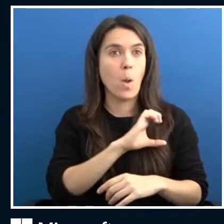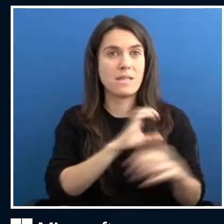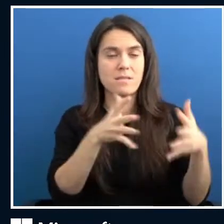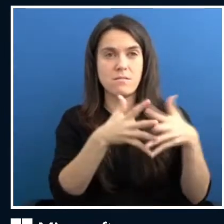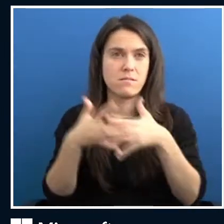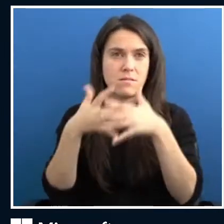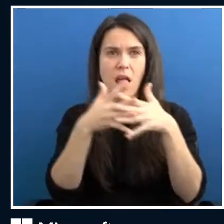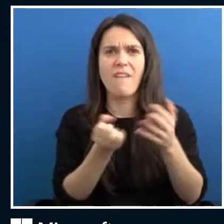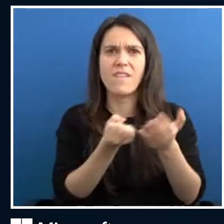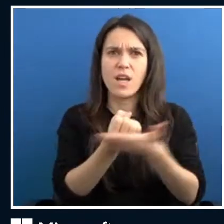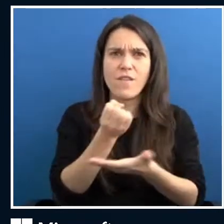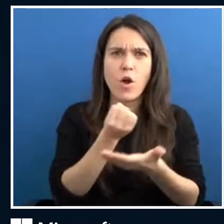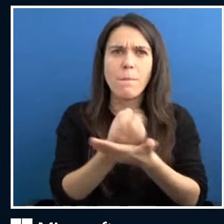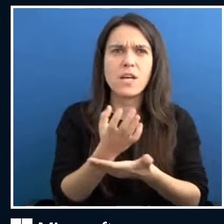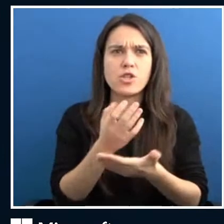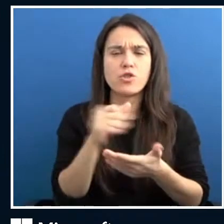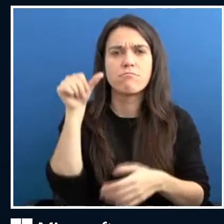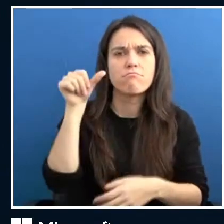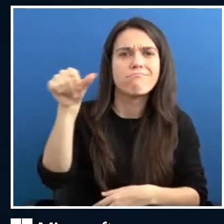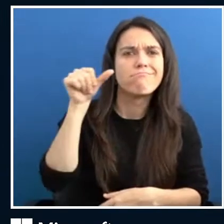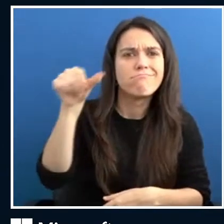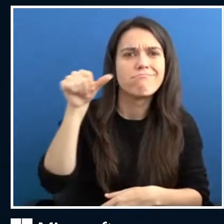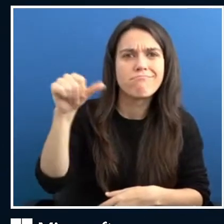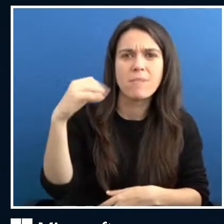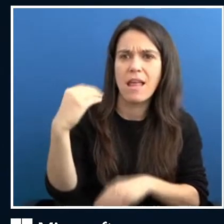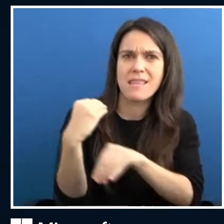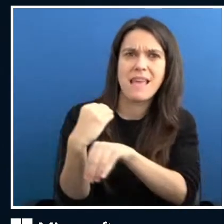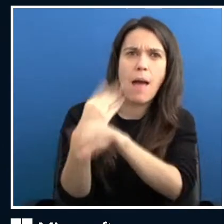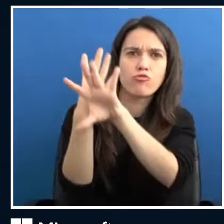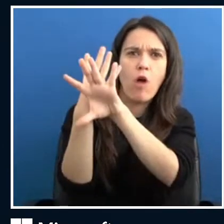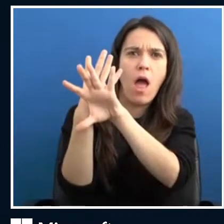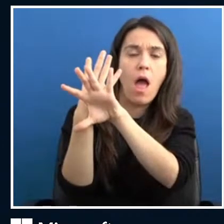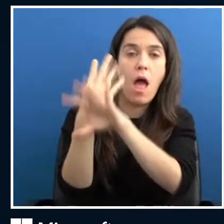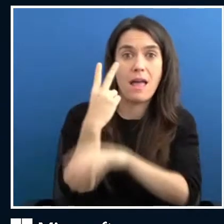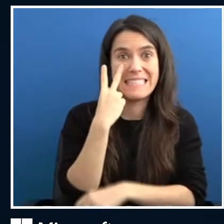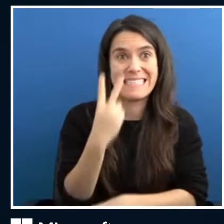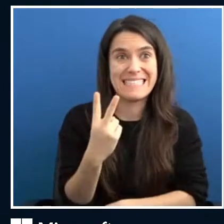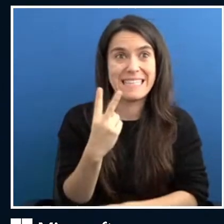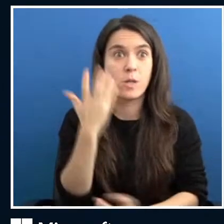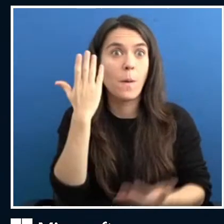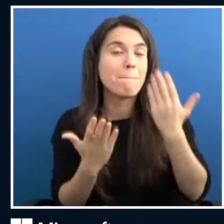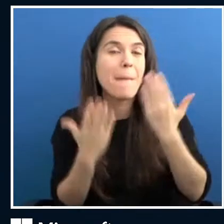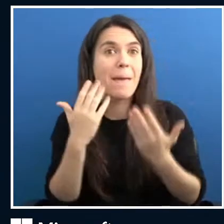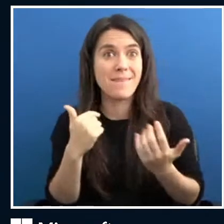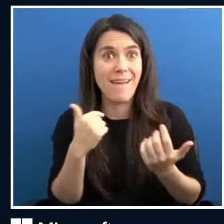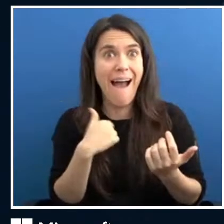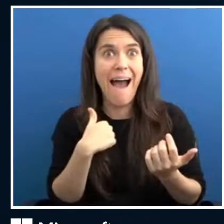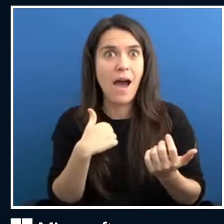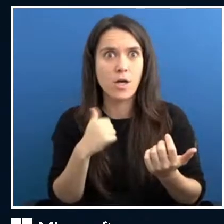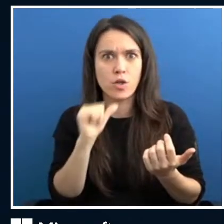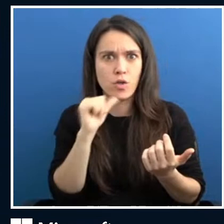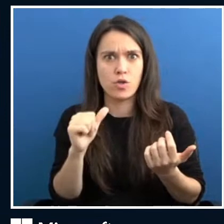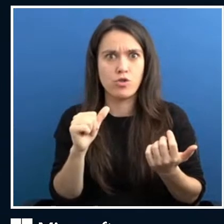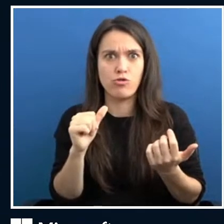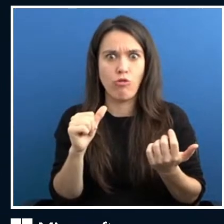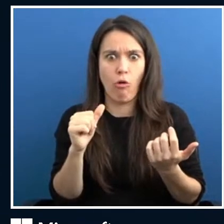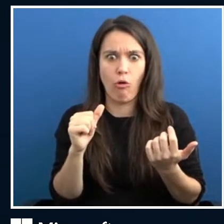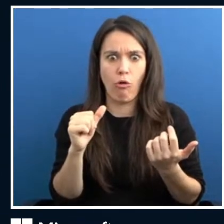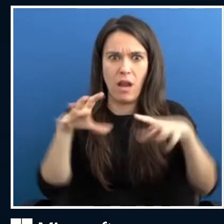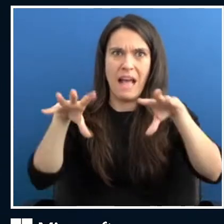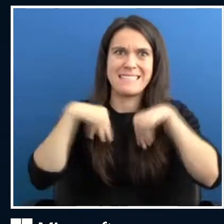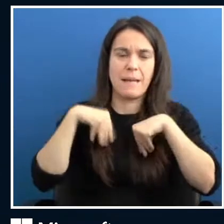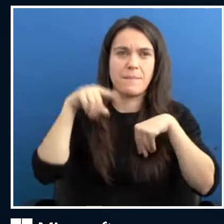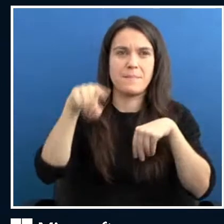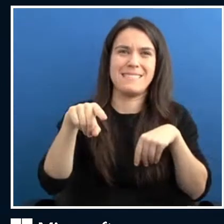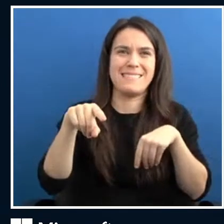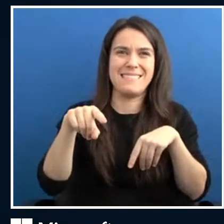It's a kind of doorbell camera. So we're not necessarily giving consent. And this is, again, a map of the